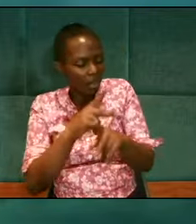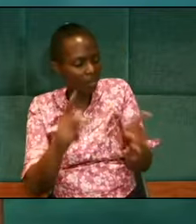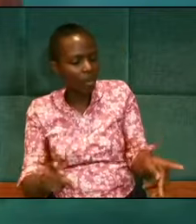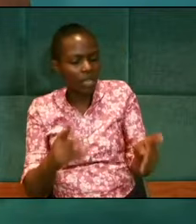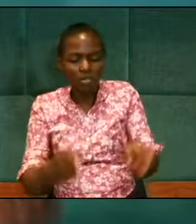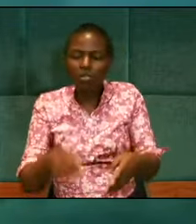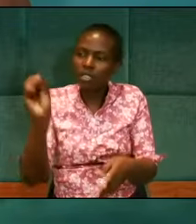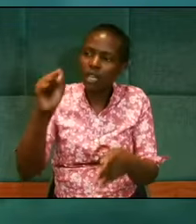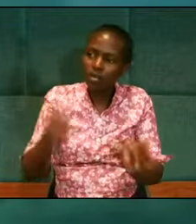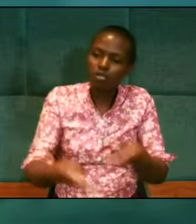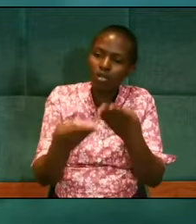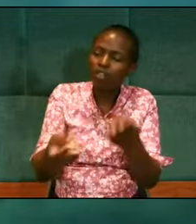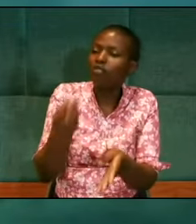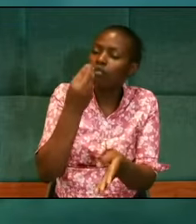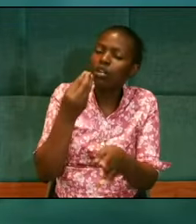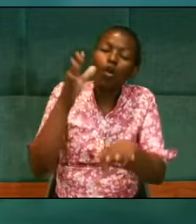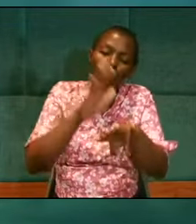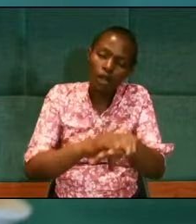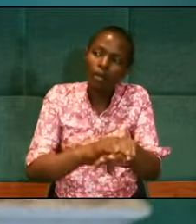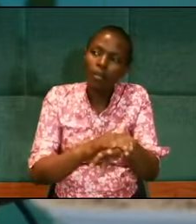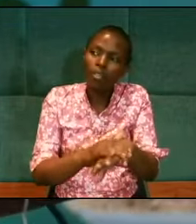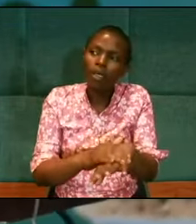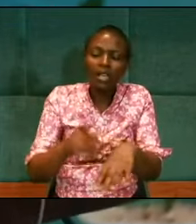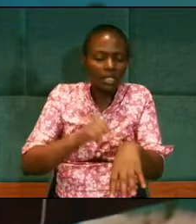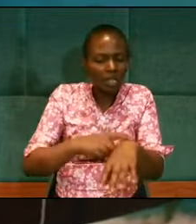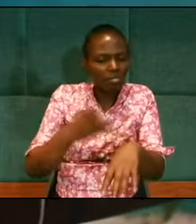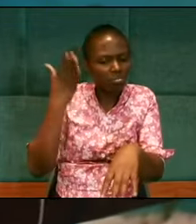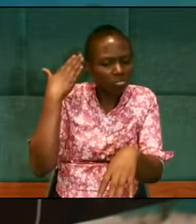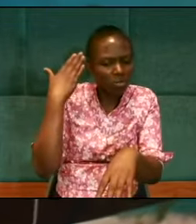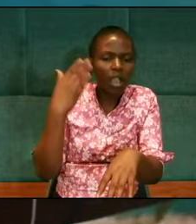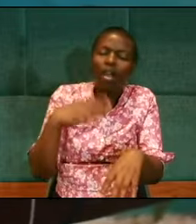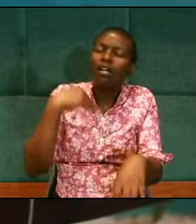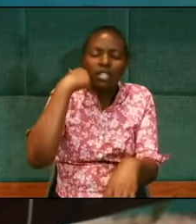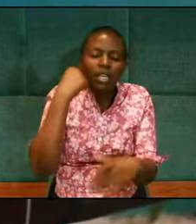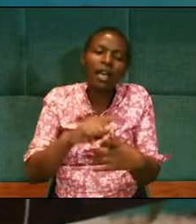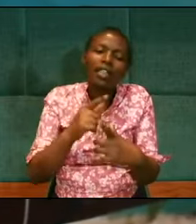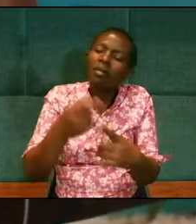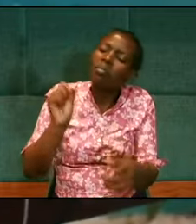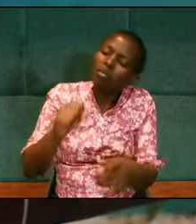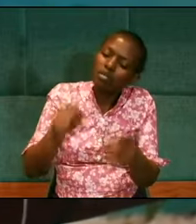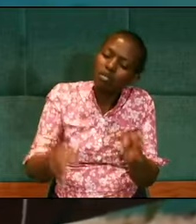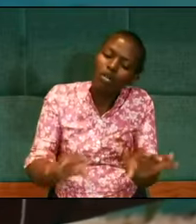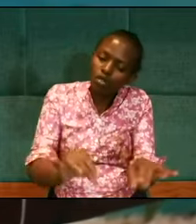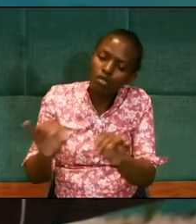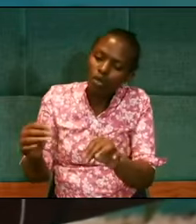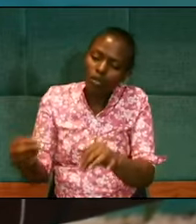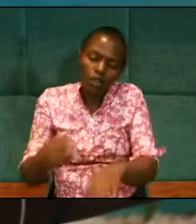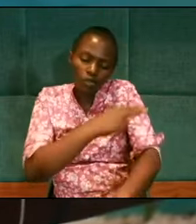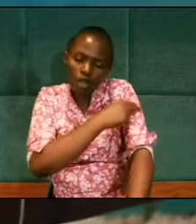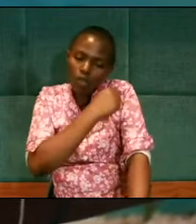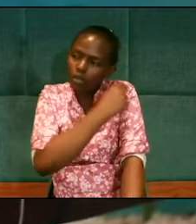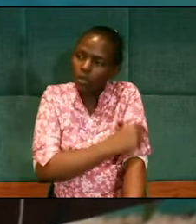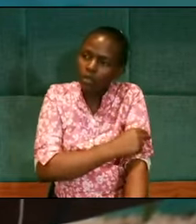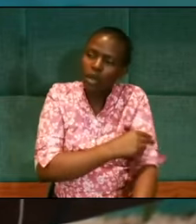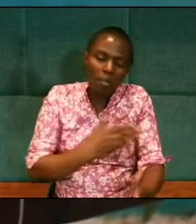able to provide good food. And if she was sick, I can take her to the hospital. I was prepared, at least